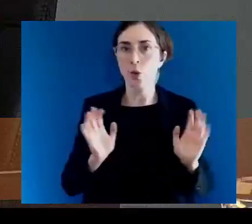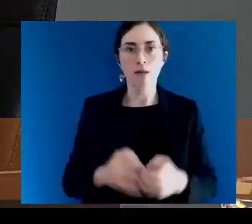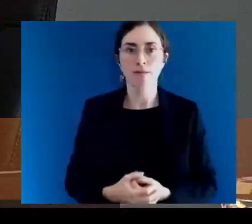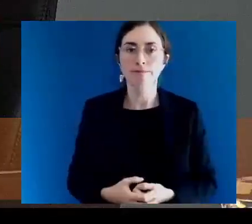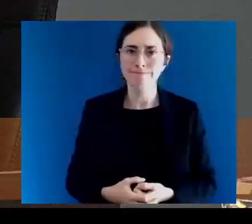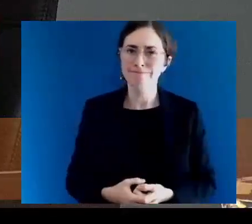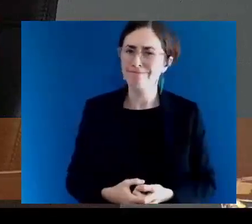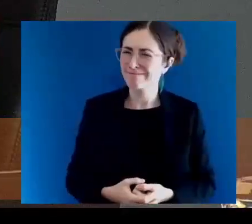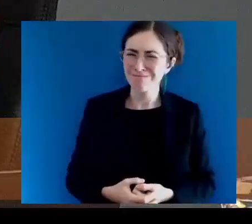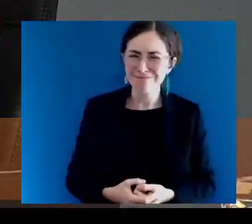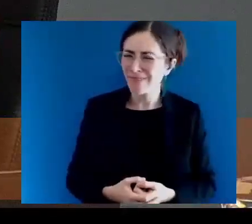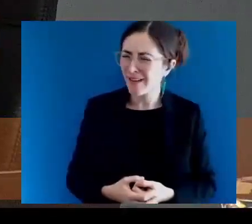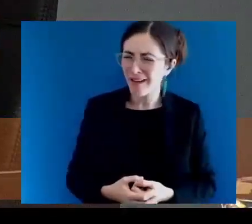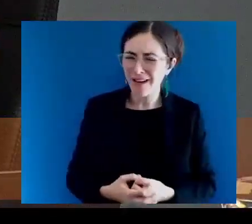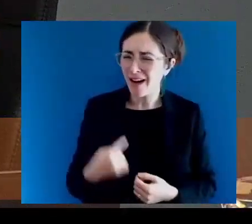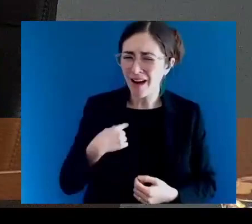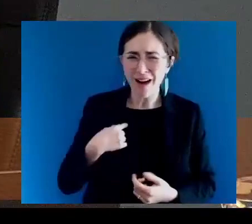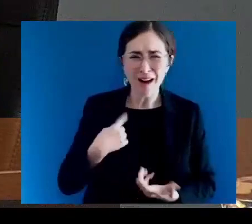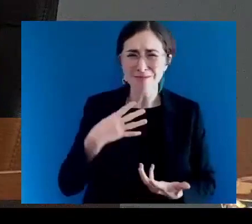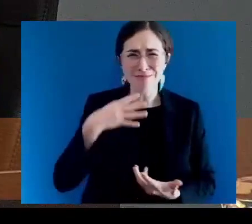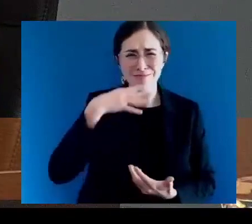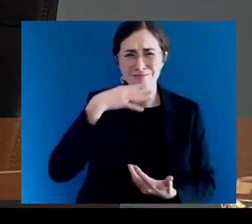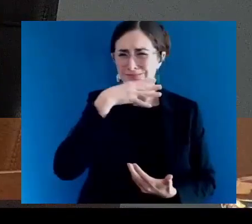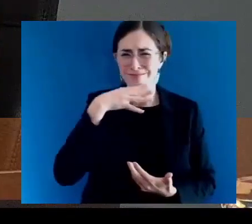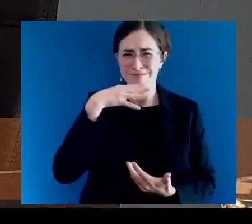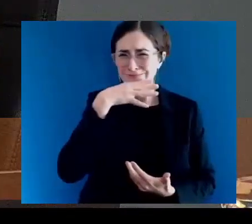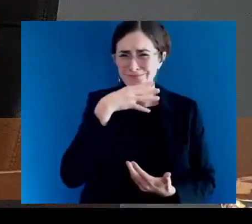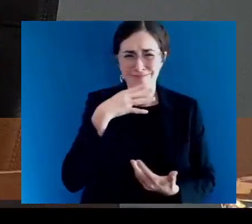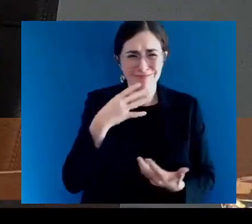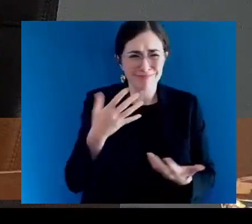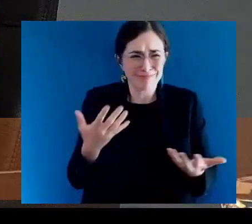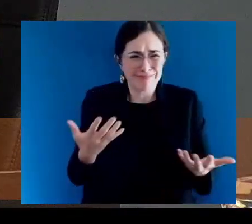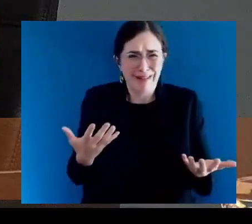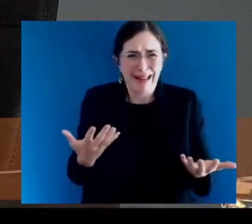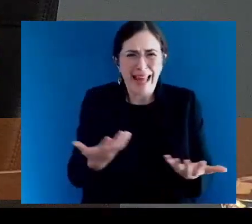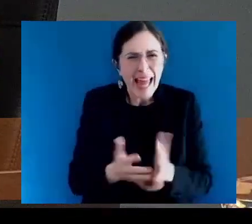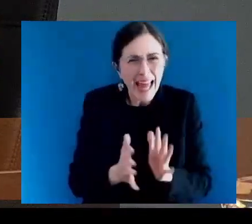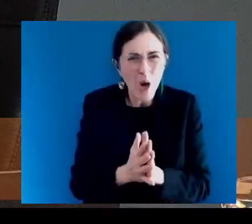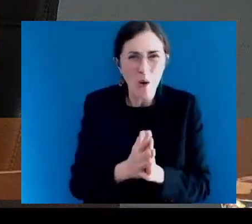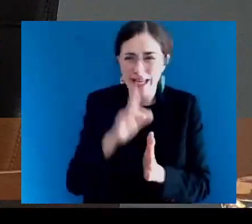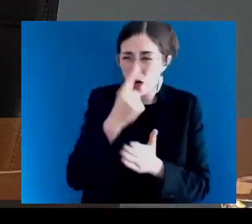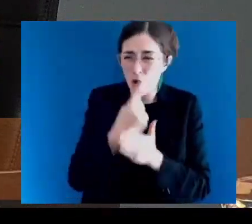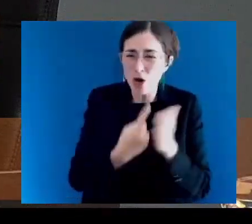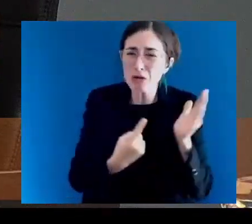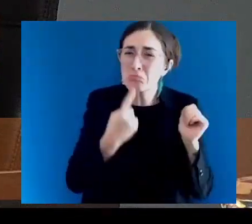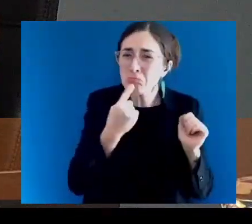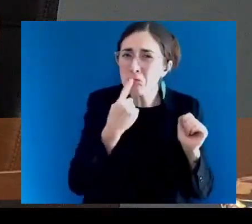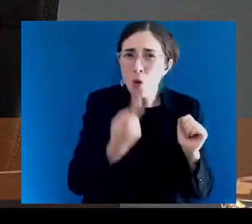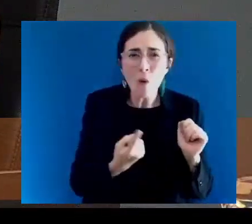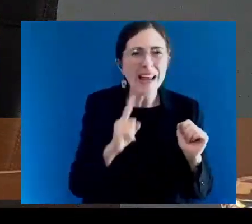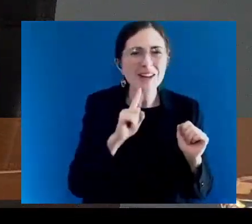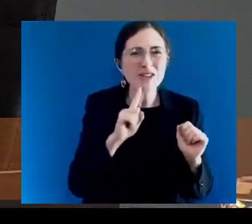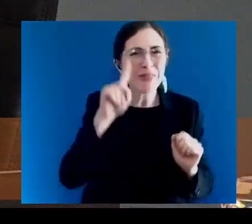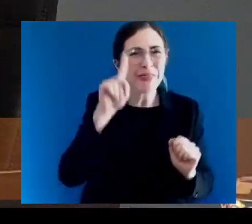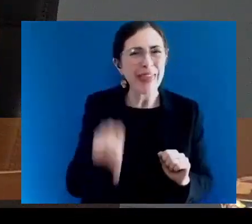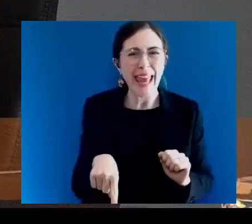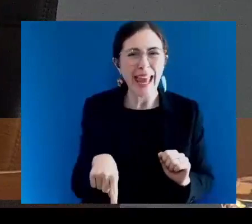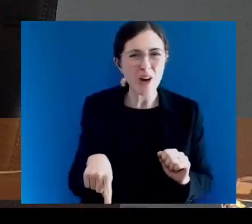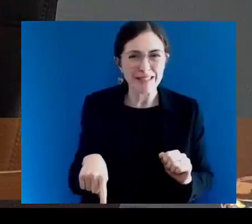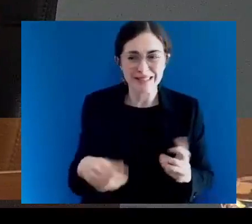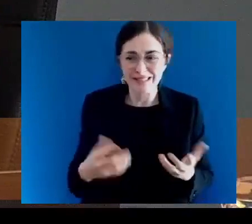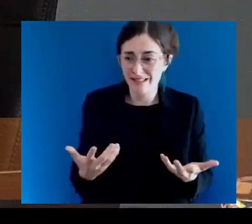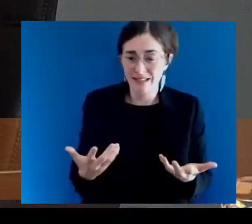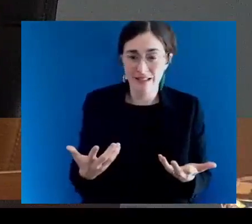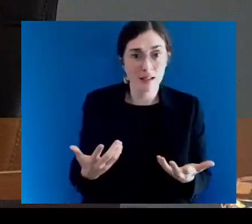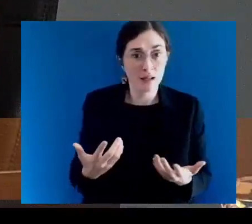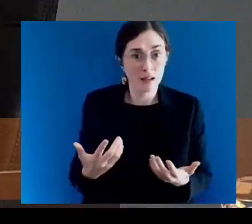don't understand how you can respond to that with $100,000, given the fact of exactly what I